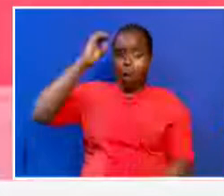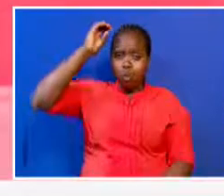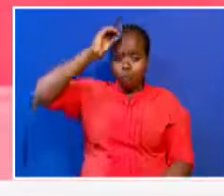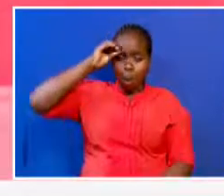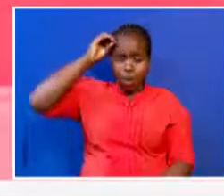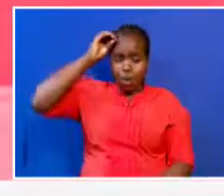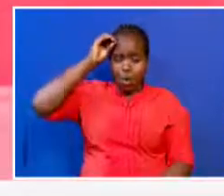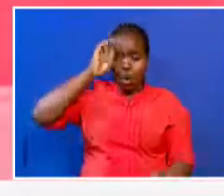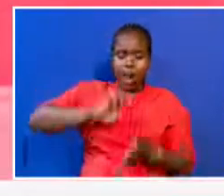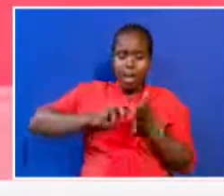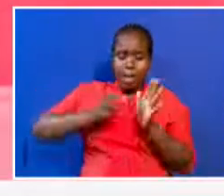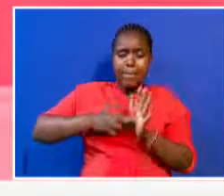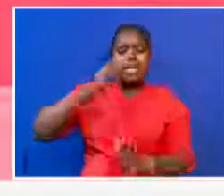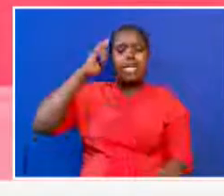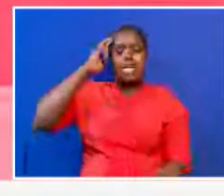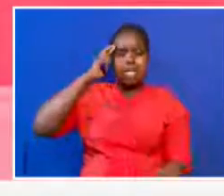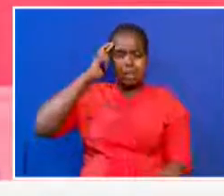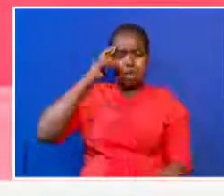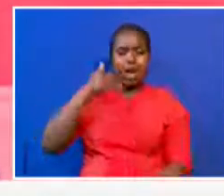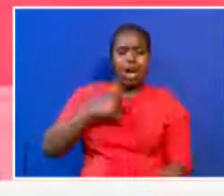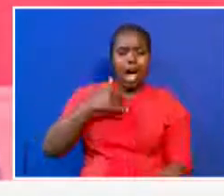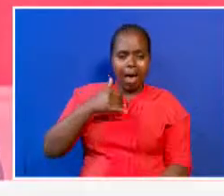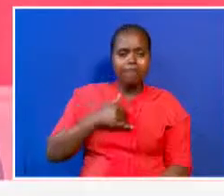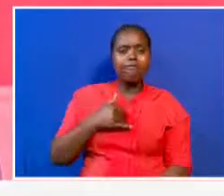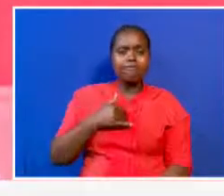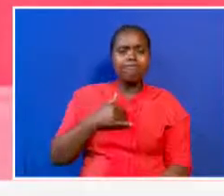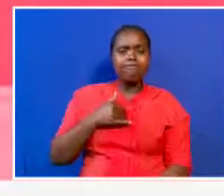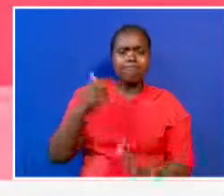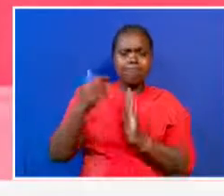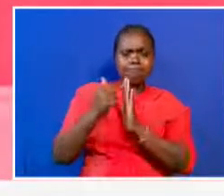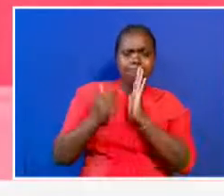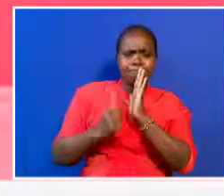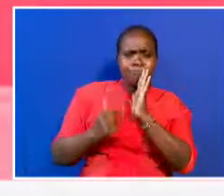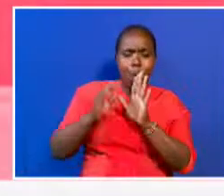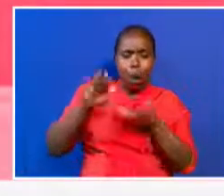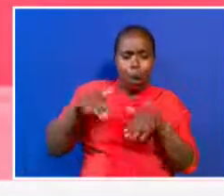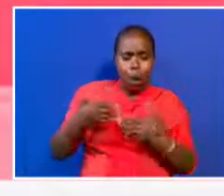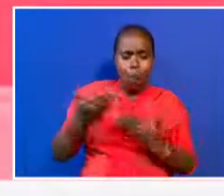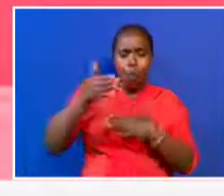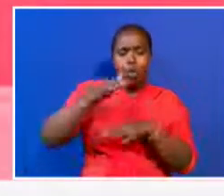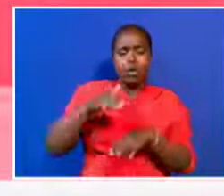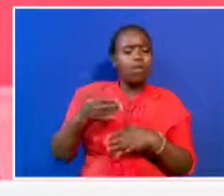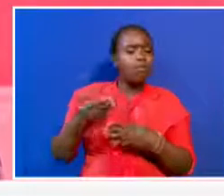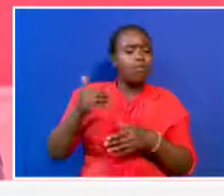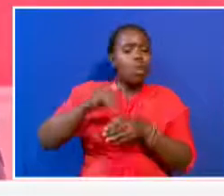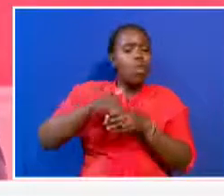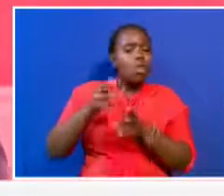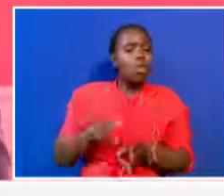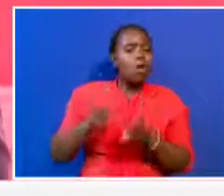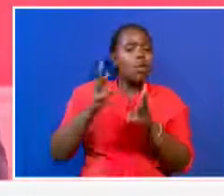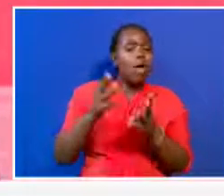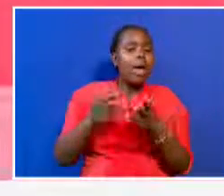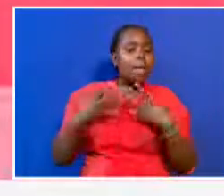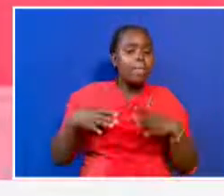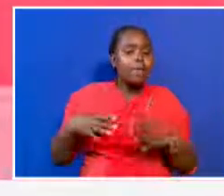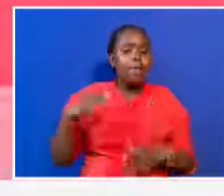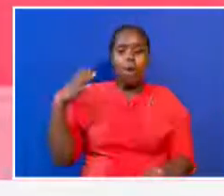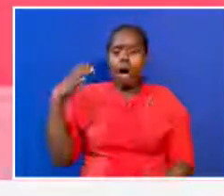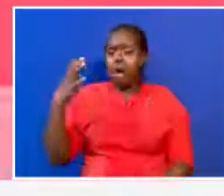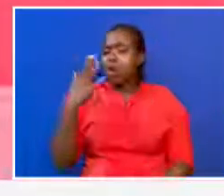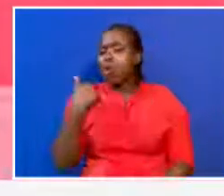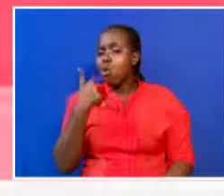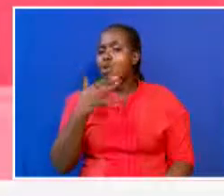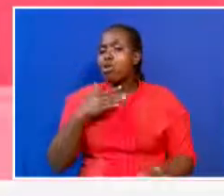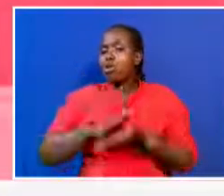is an unreasonable restriction on the way of people, candidates who want